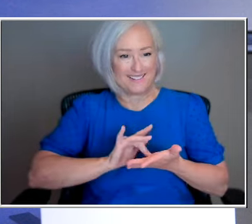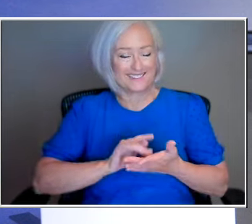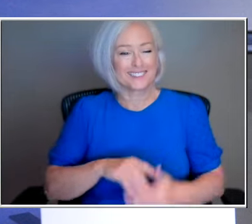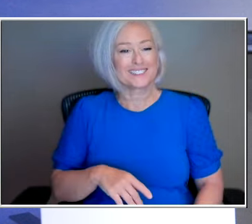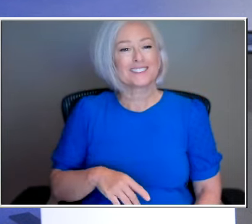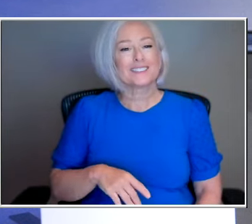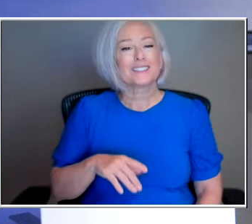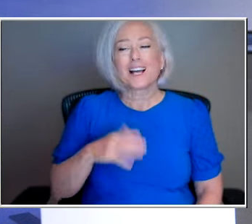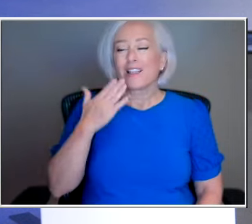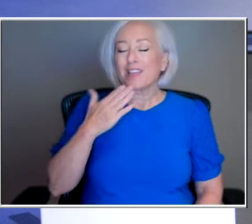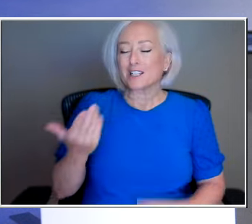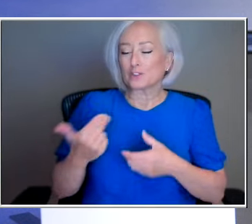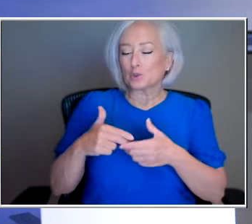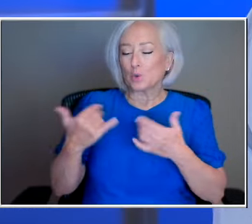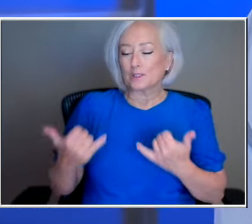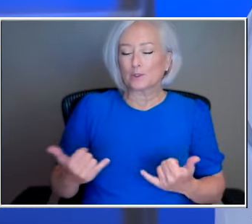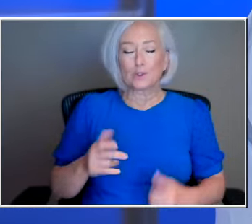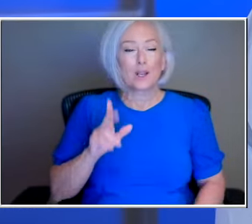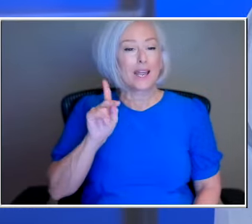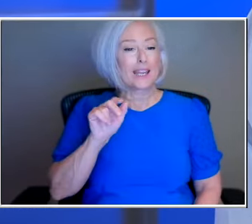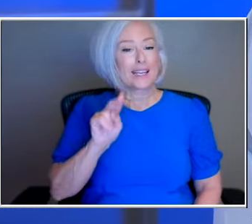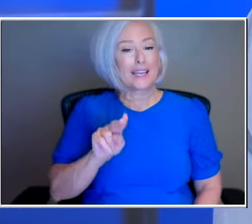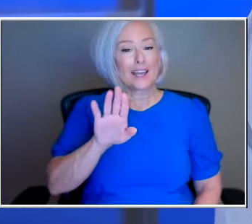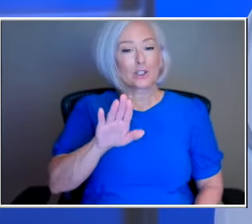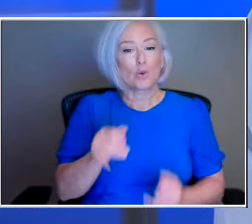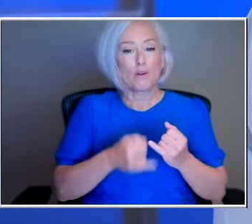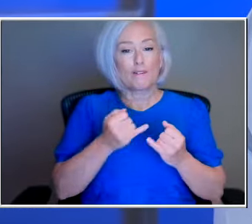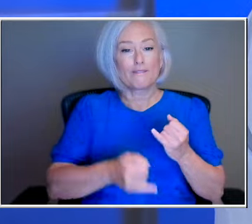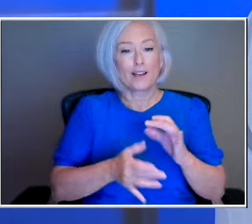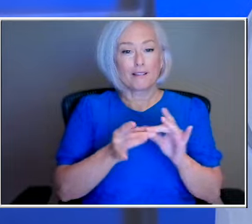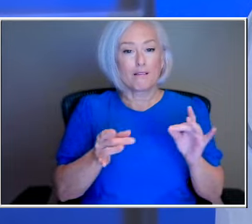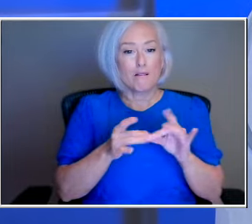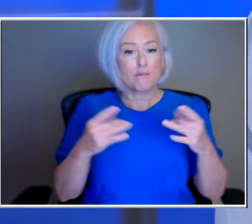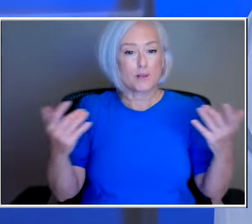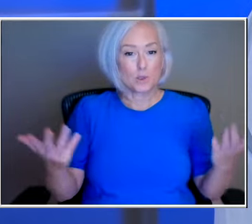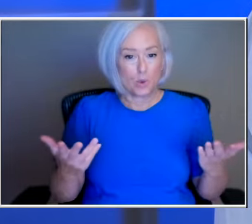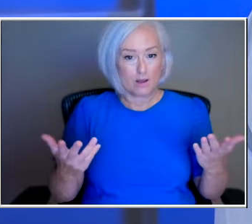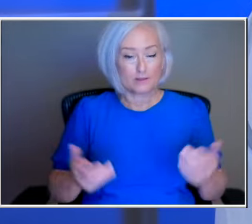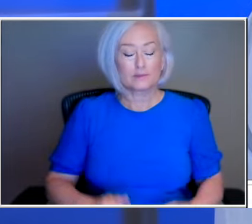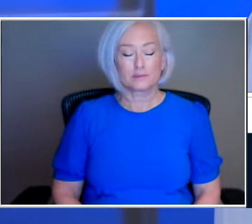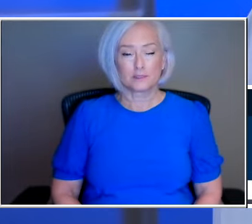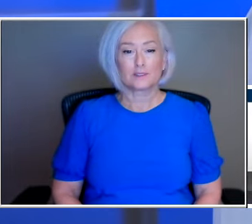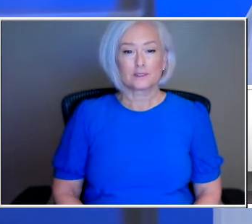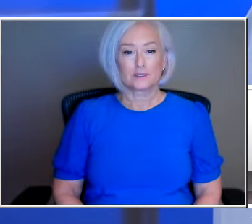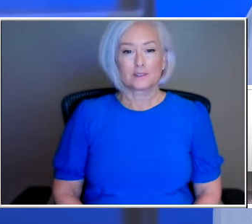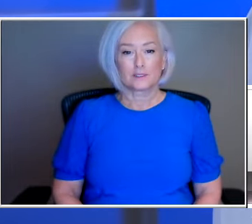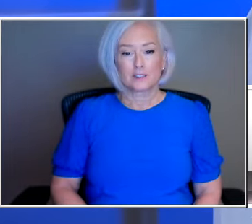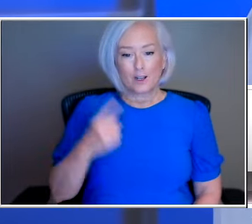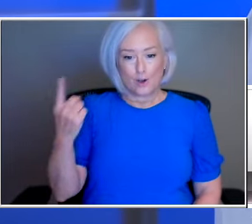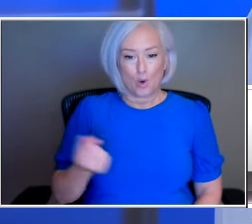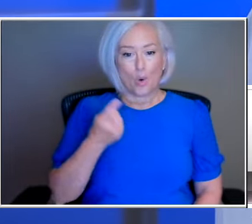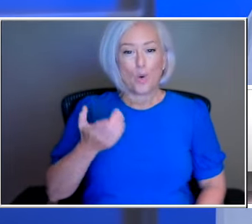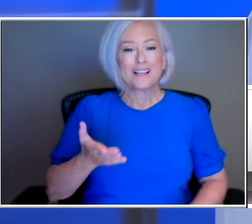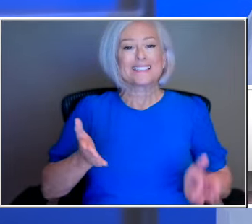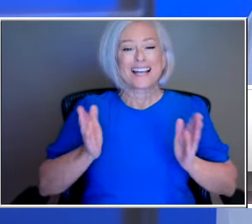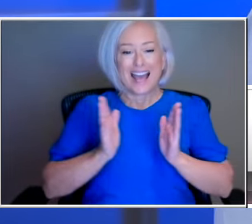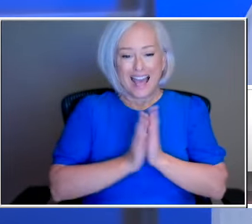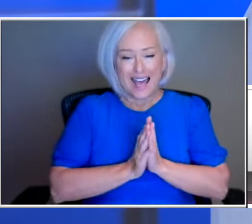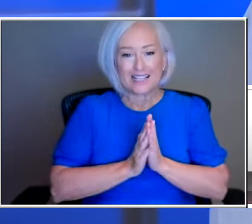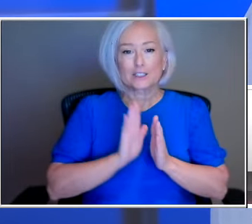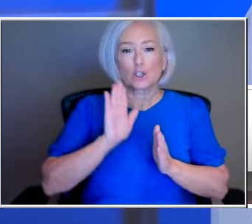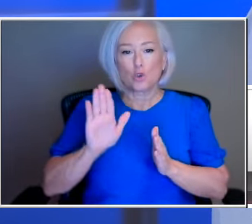your story? We covered some of it, which was always ask your regular